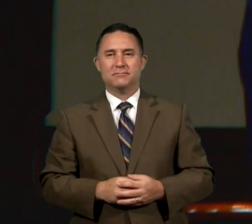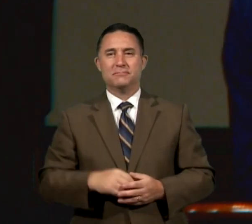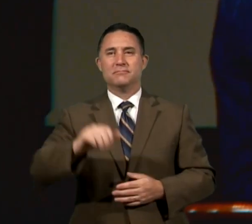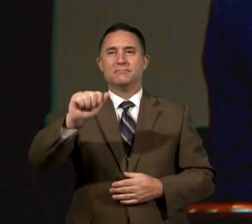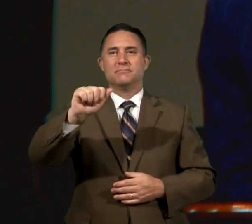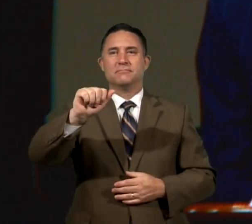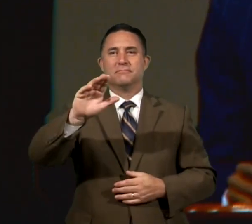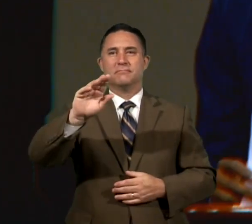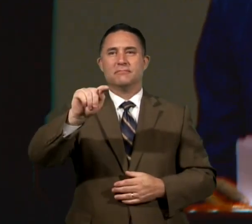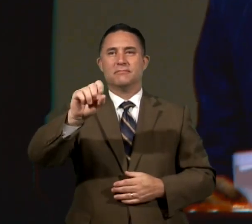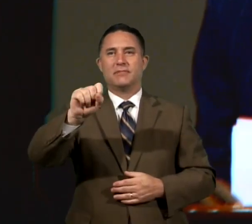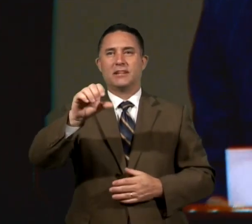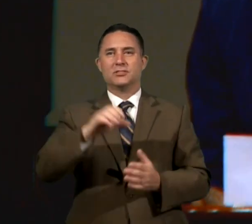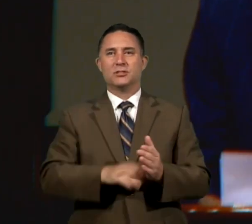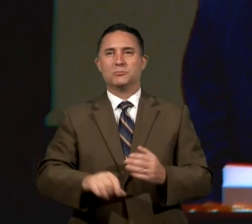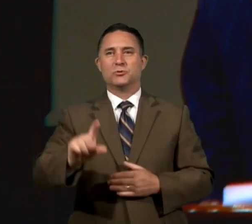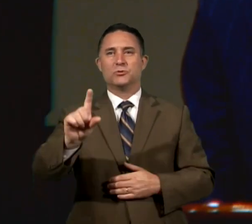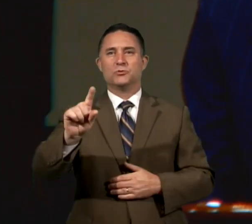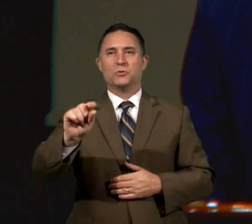Acts chapter number 20.